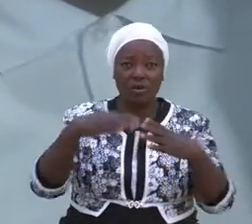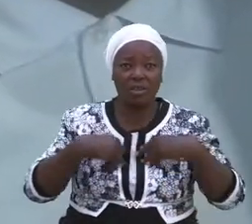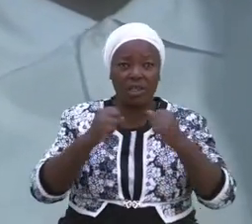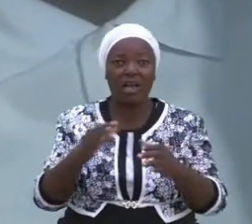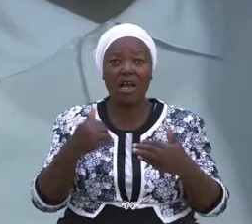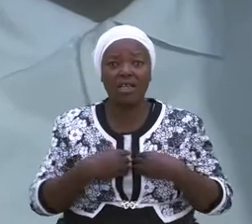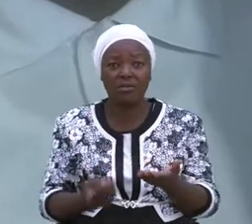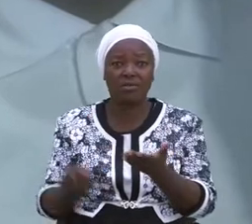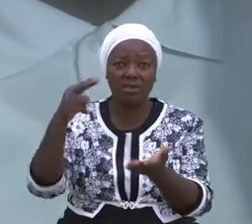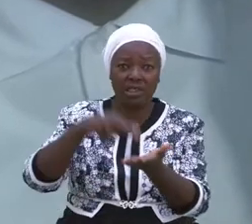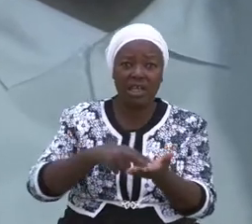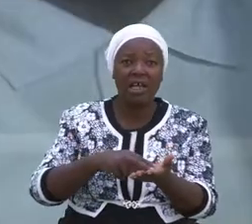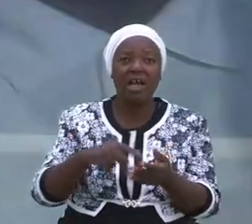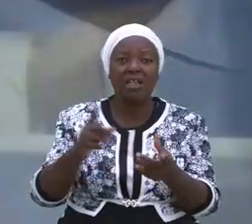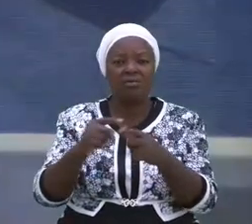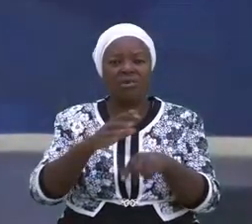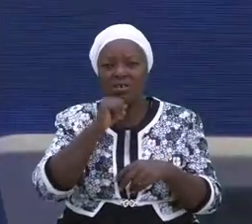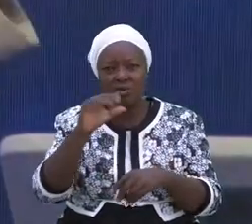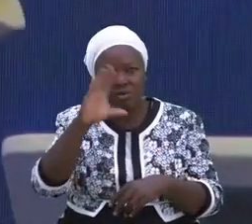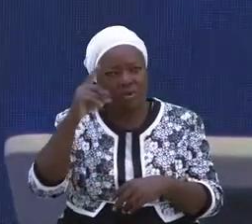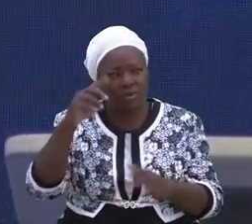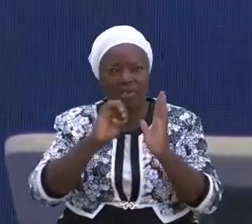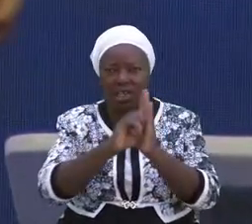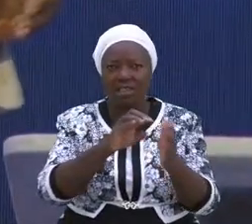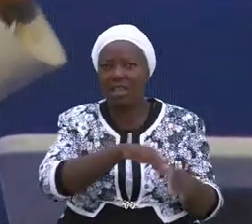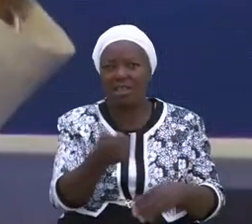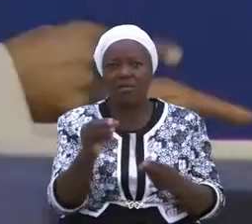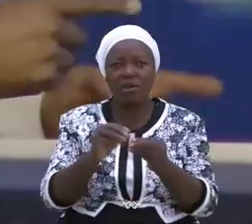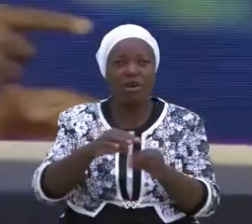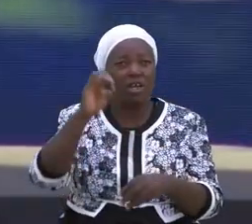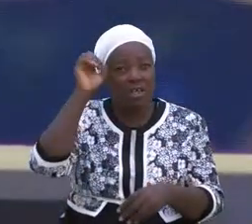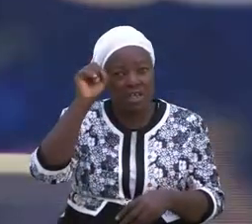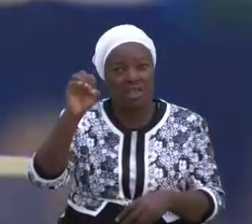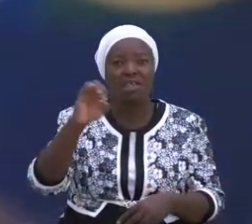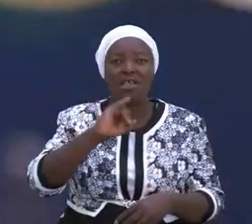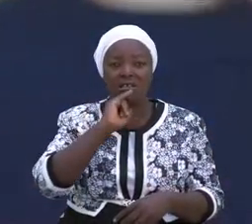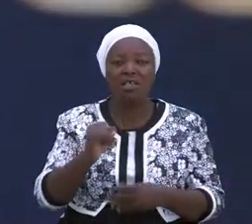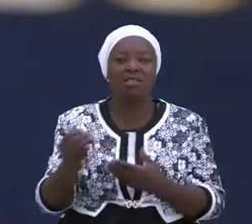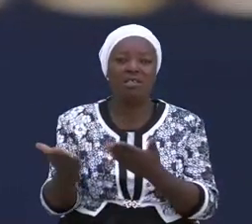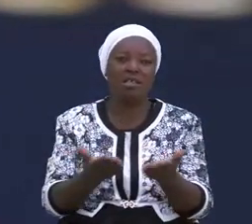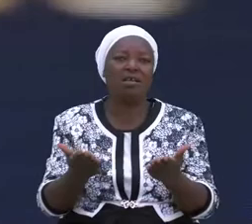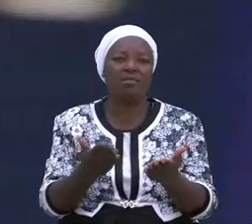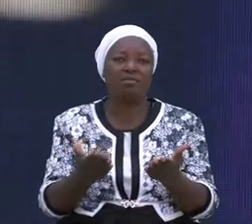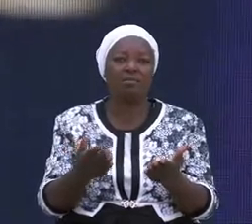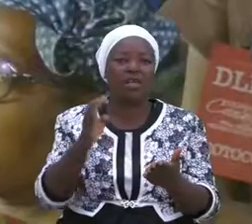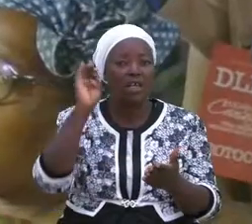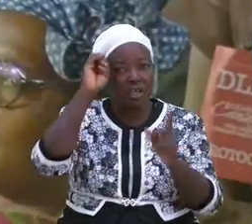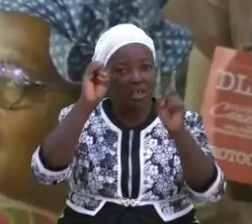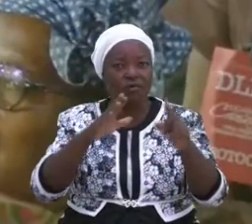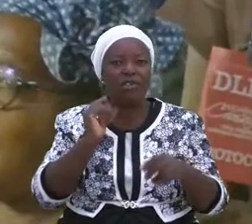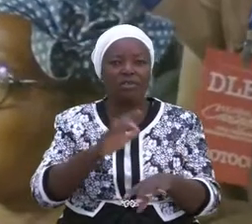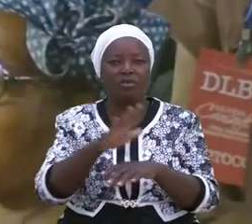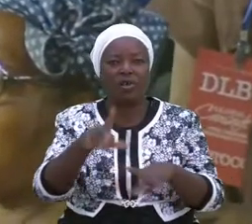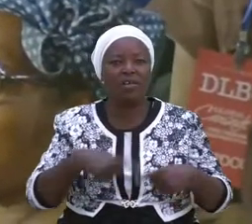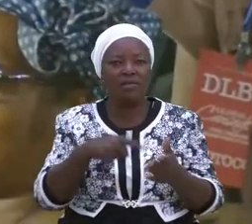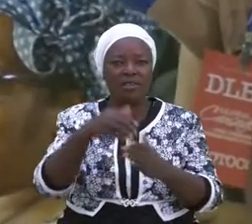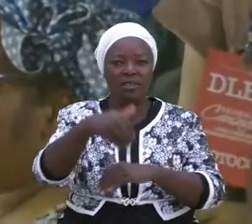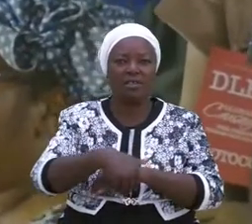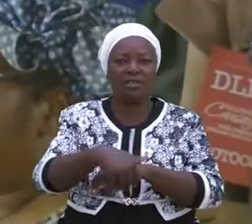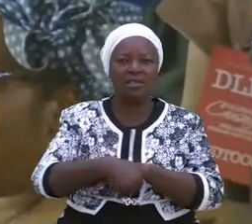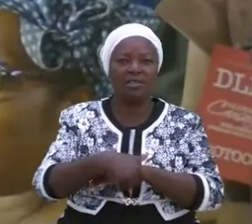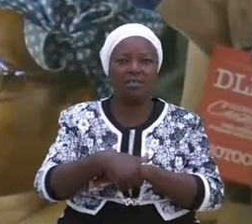not looking for signs anymore. He is here. He will touch your life tonight. If